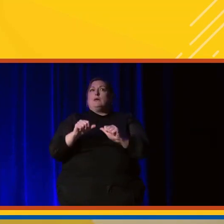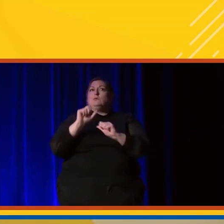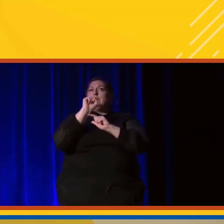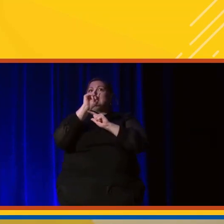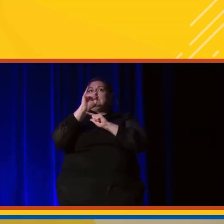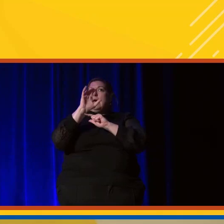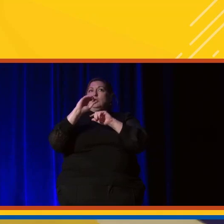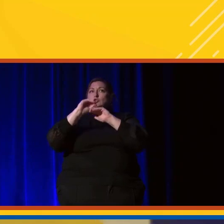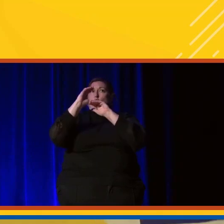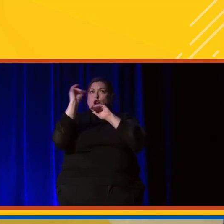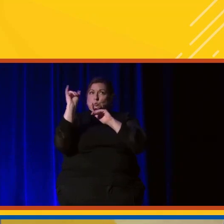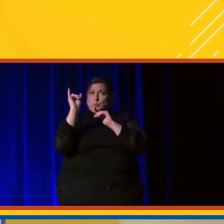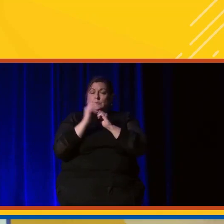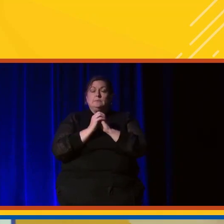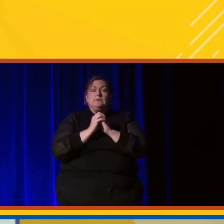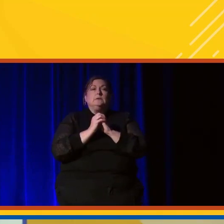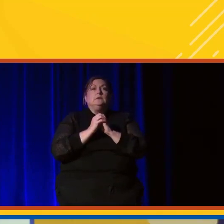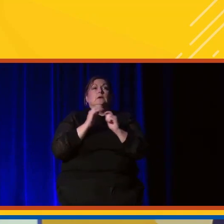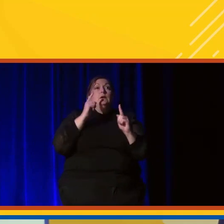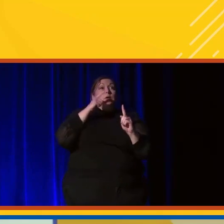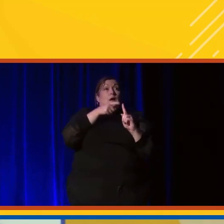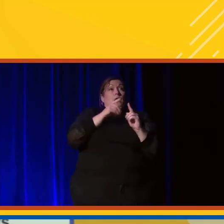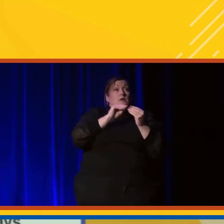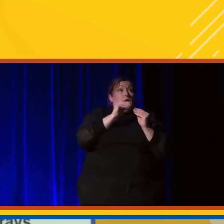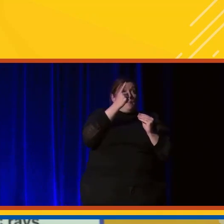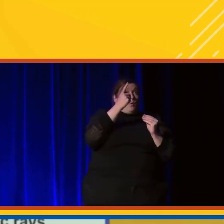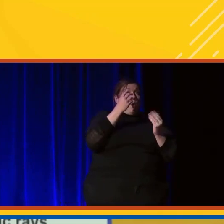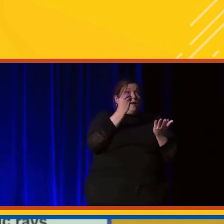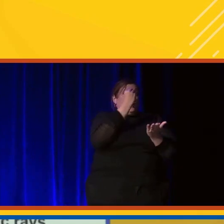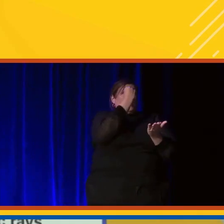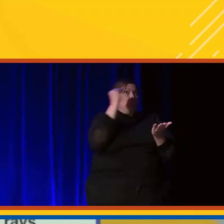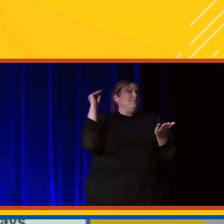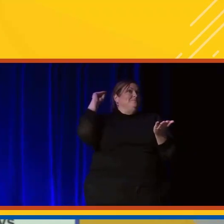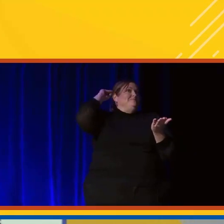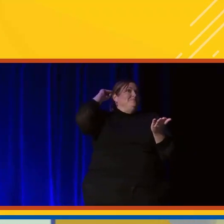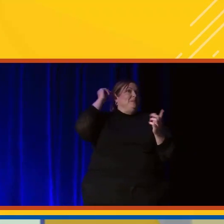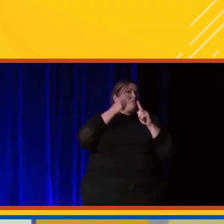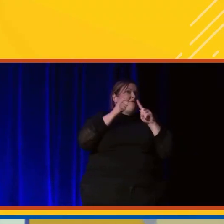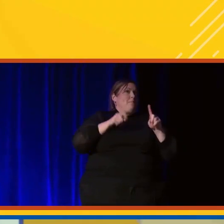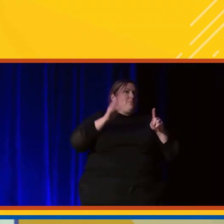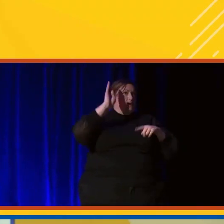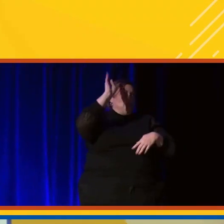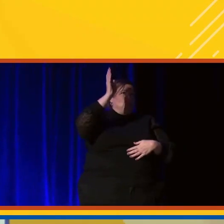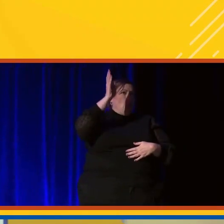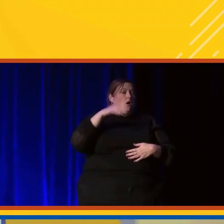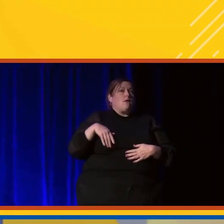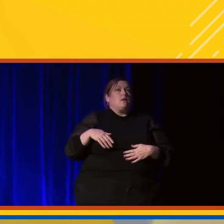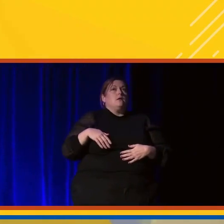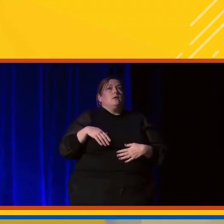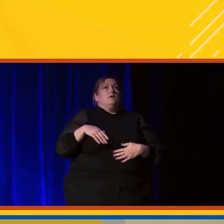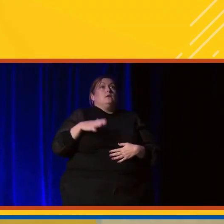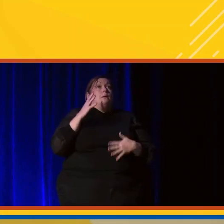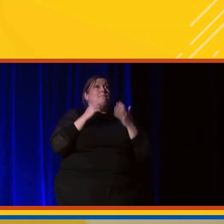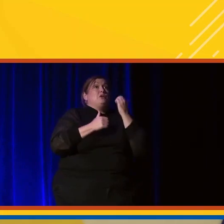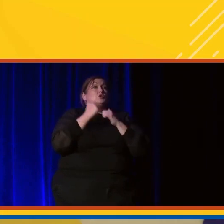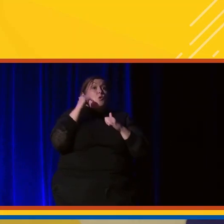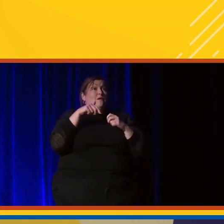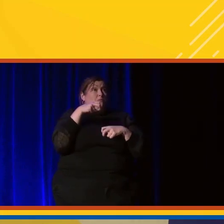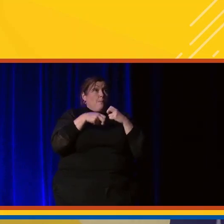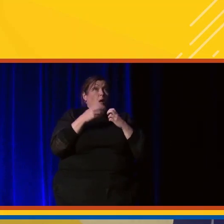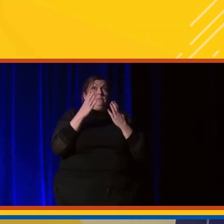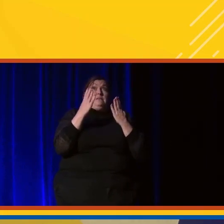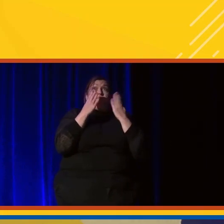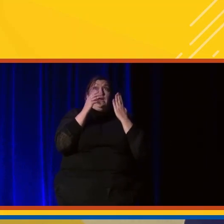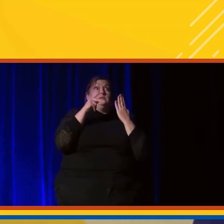charging. Point number one I'd like you to take home from this talk is that the majority of the problems